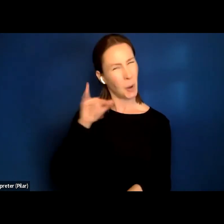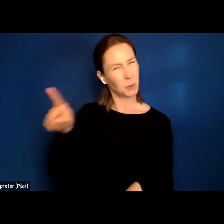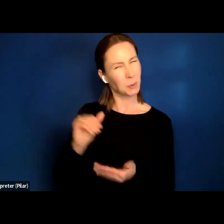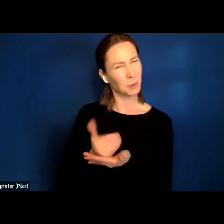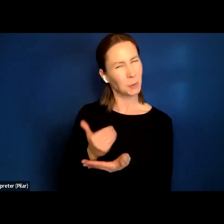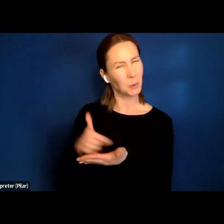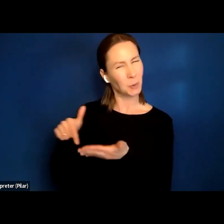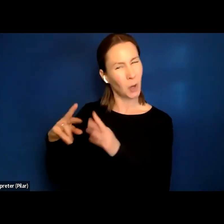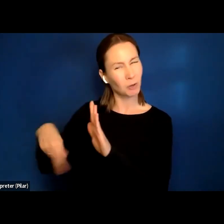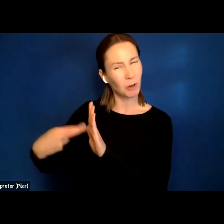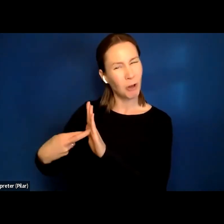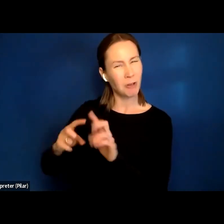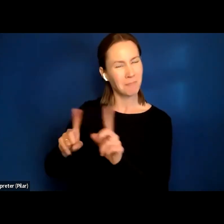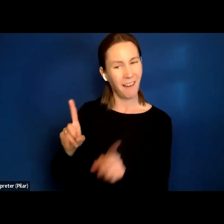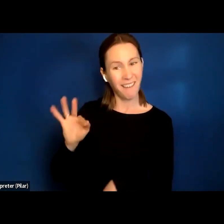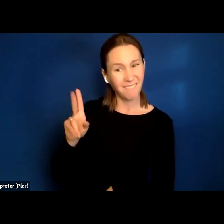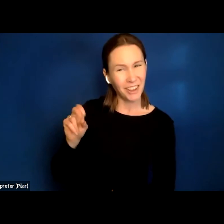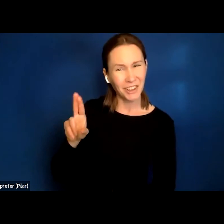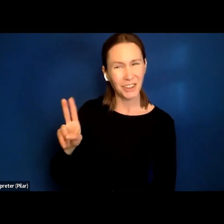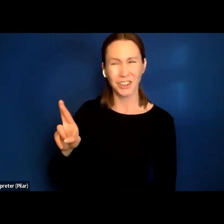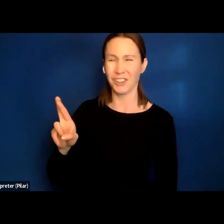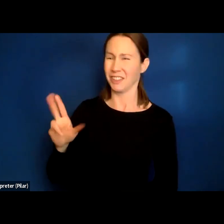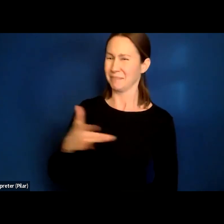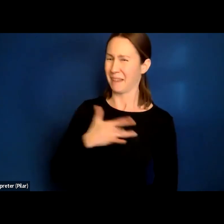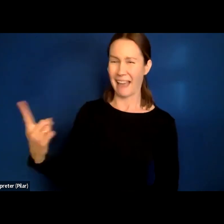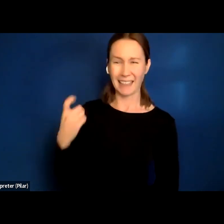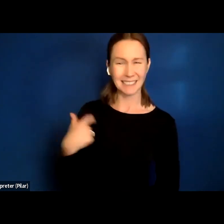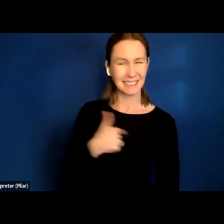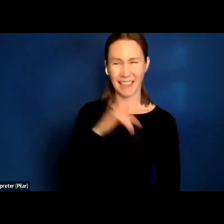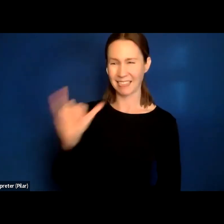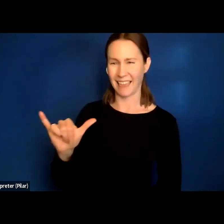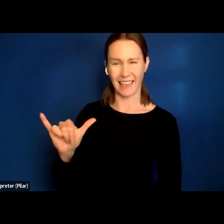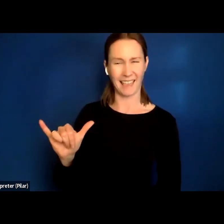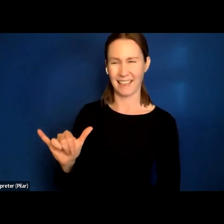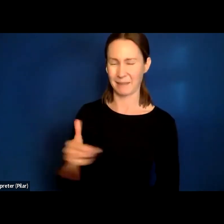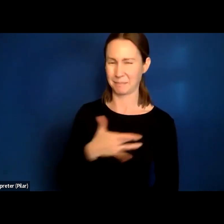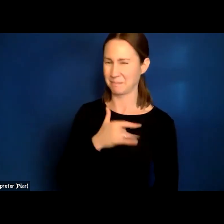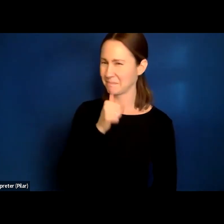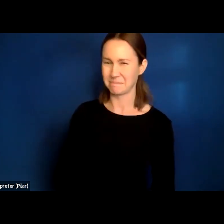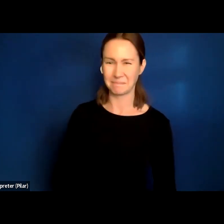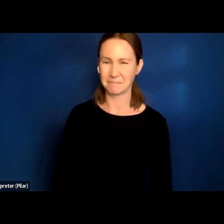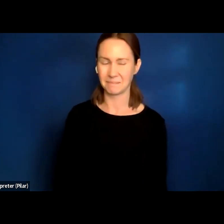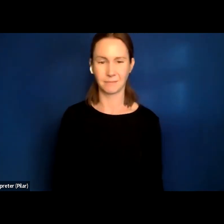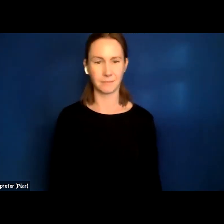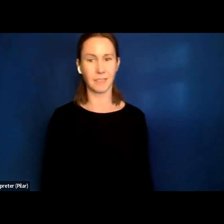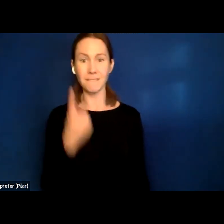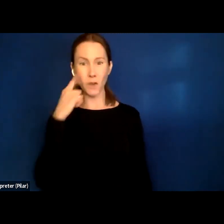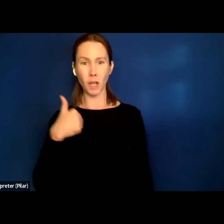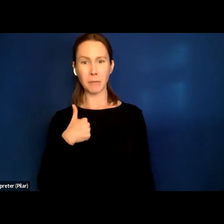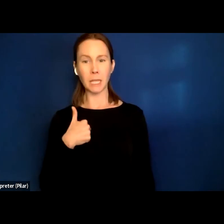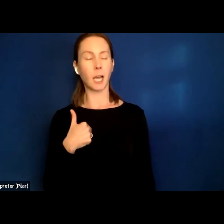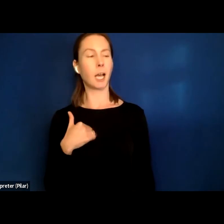but a funder never actually asked us that before, which to me immediately